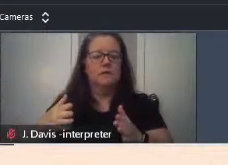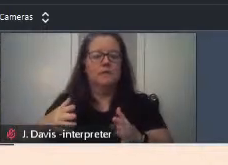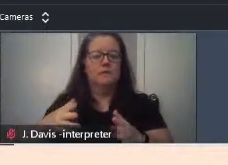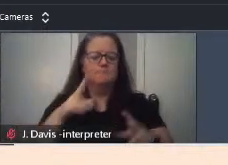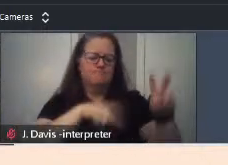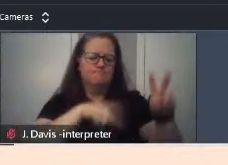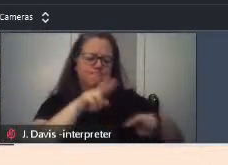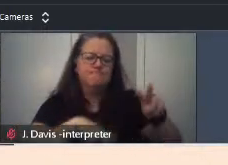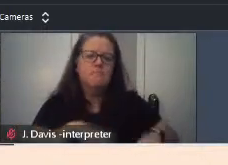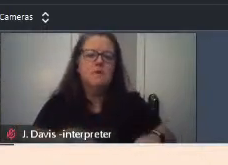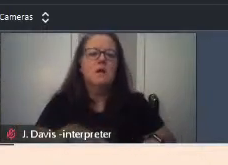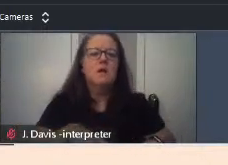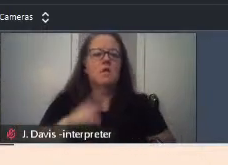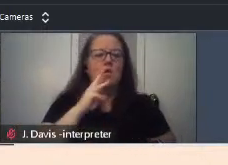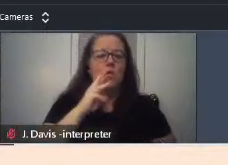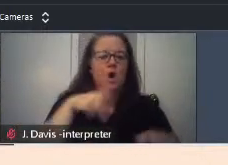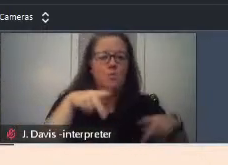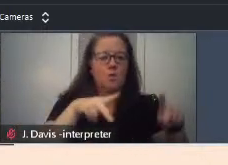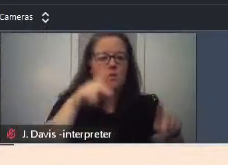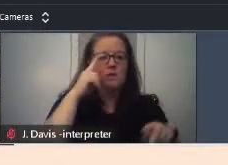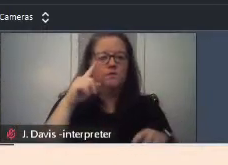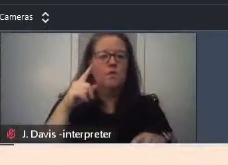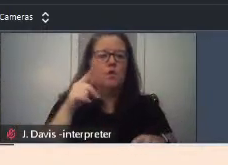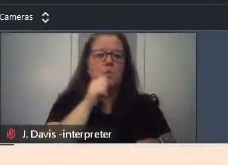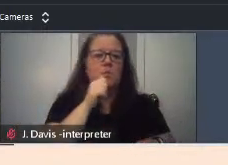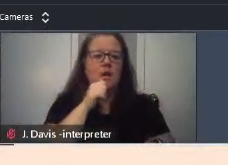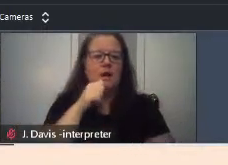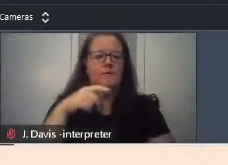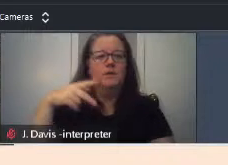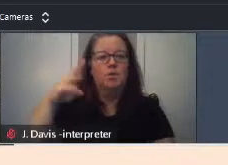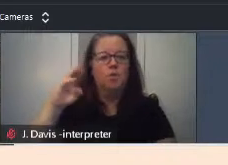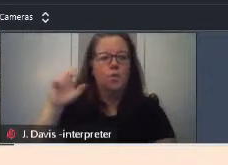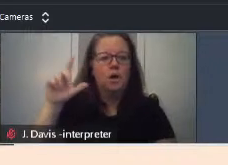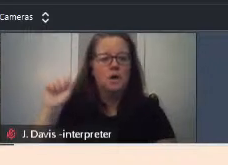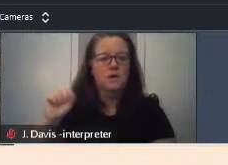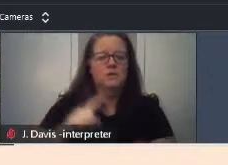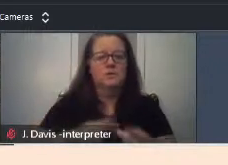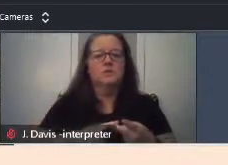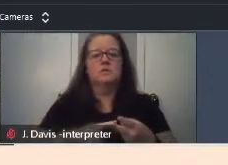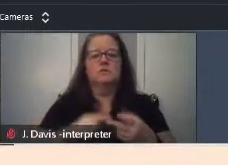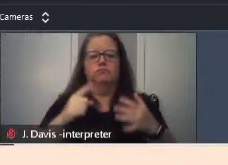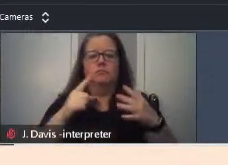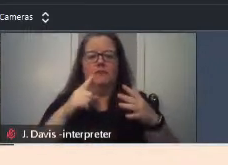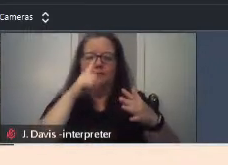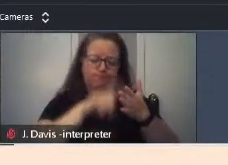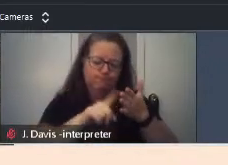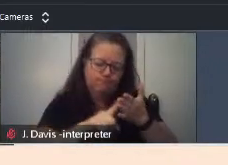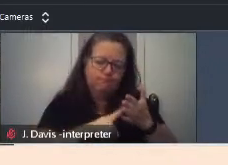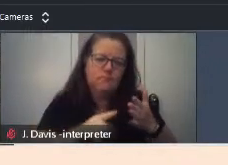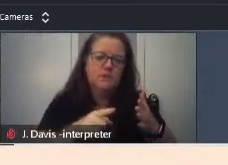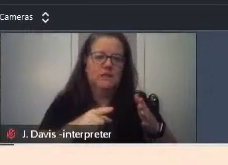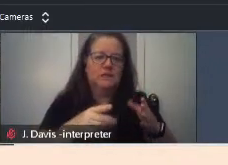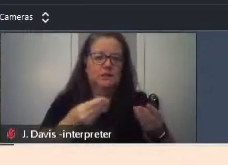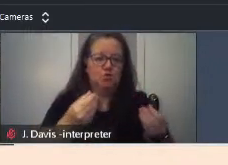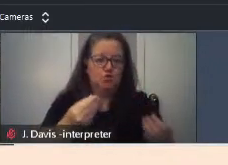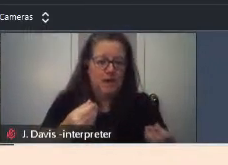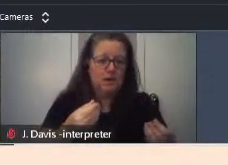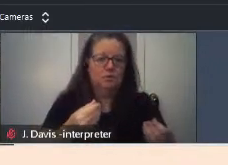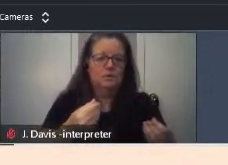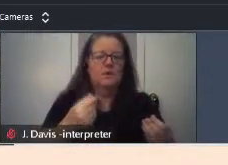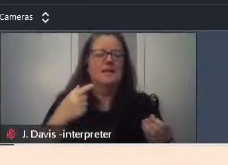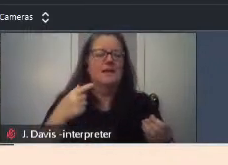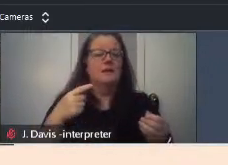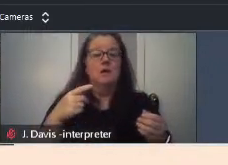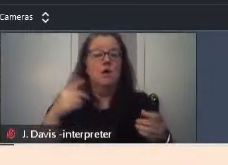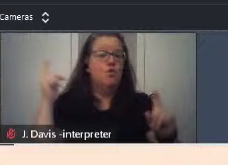private wells, construction codes. They do monitor, they do bore samples and things like that. And they have the same goal as we do to